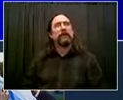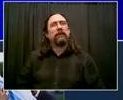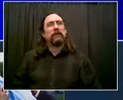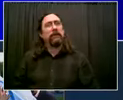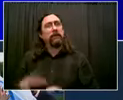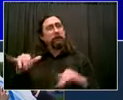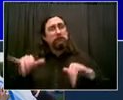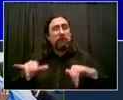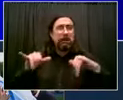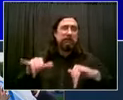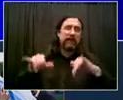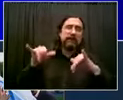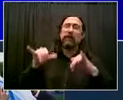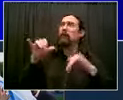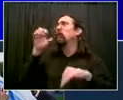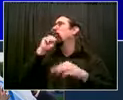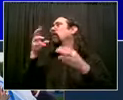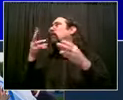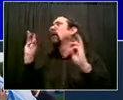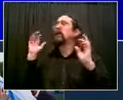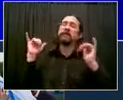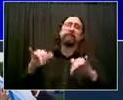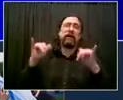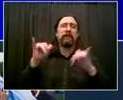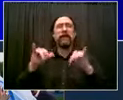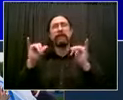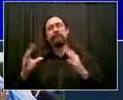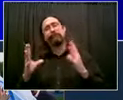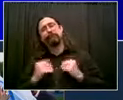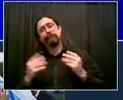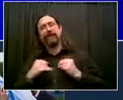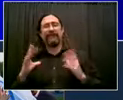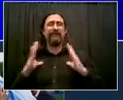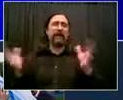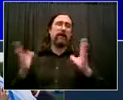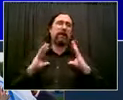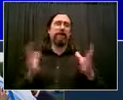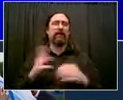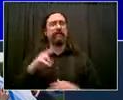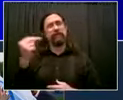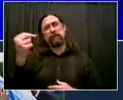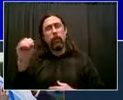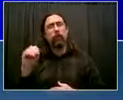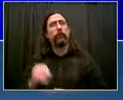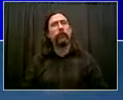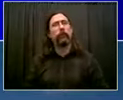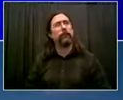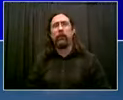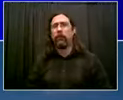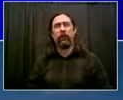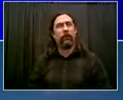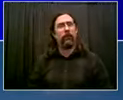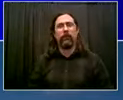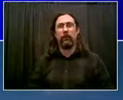We cannot do it alone. So, what can we do? The plan we've put forward.